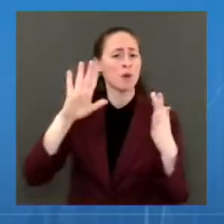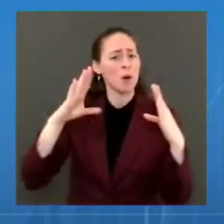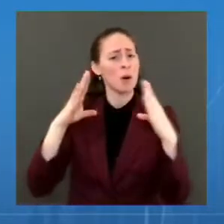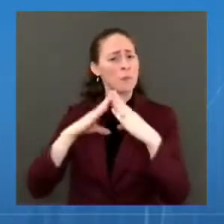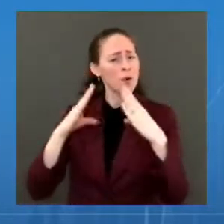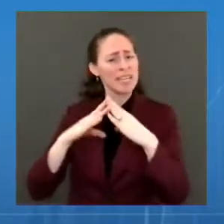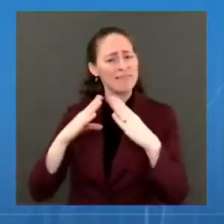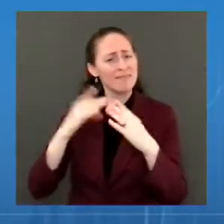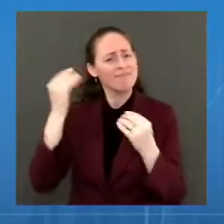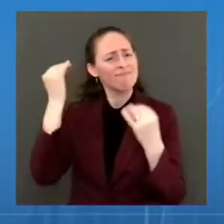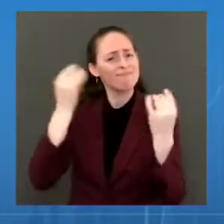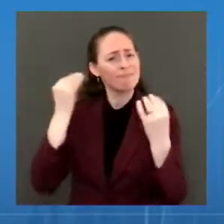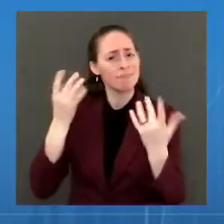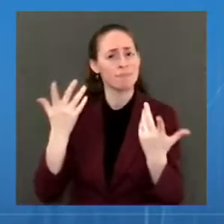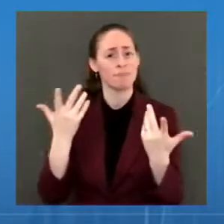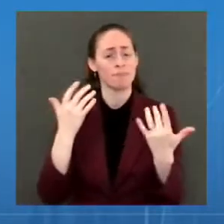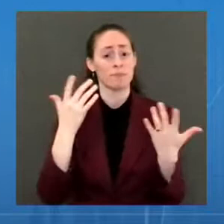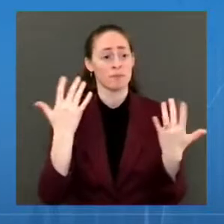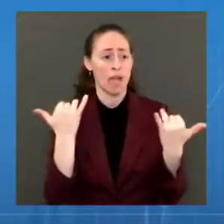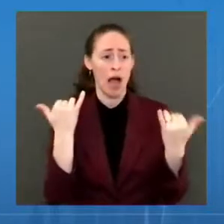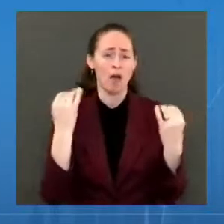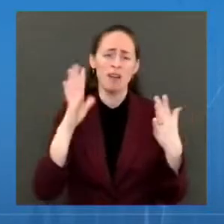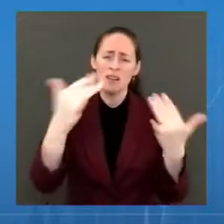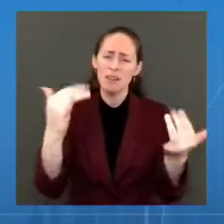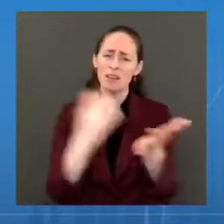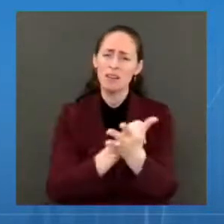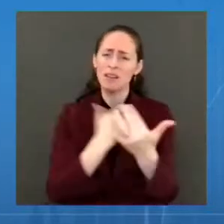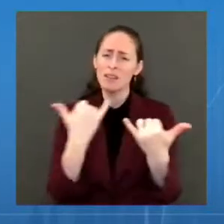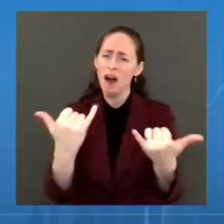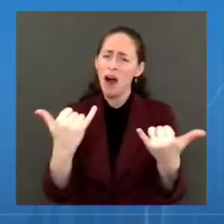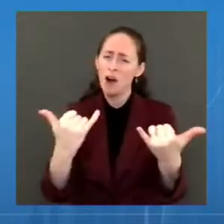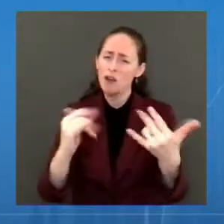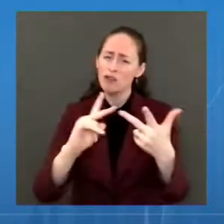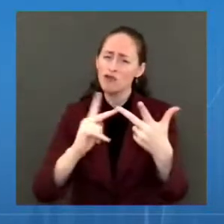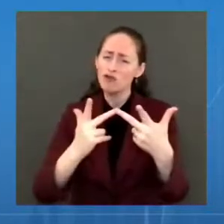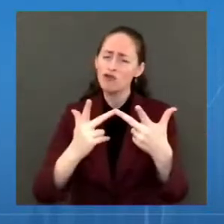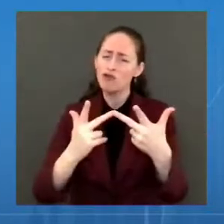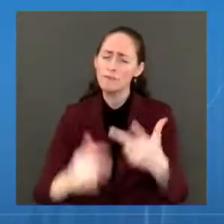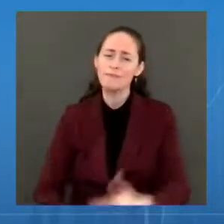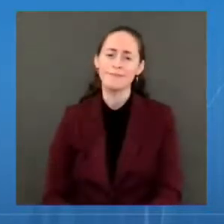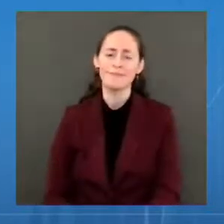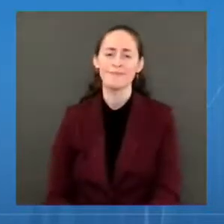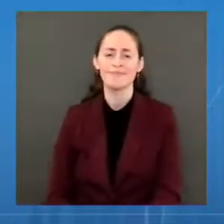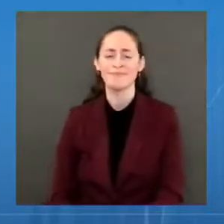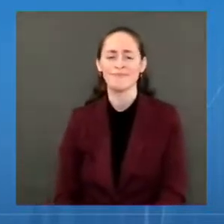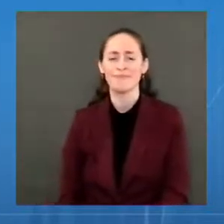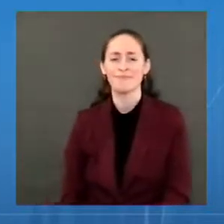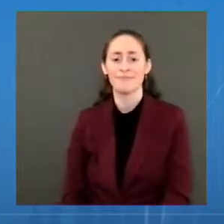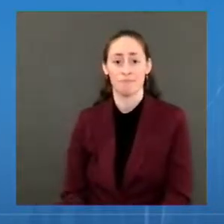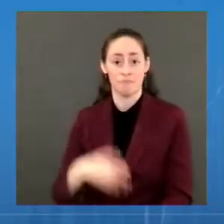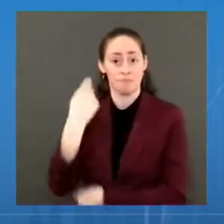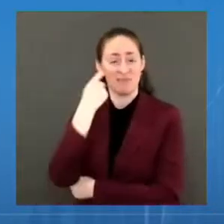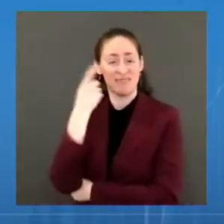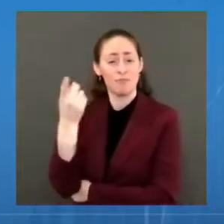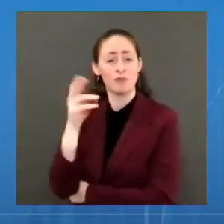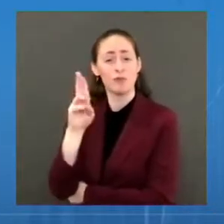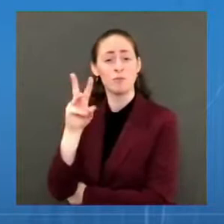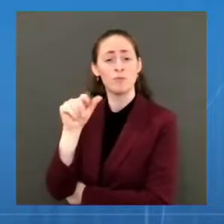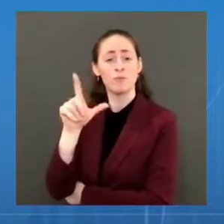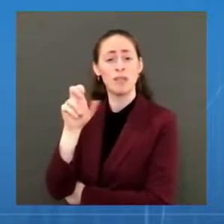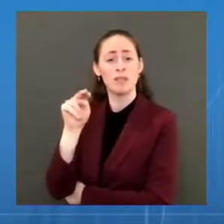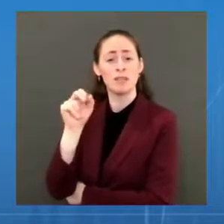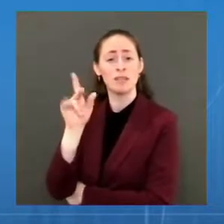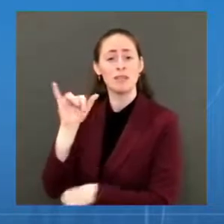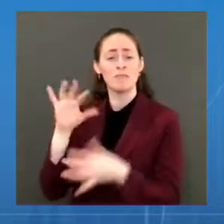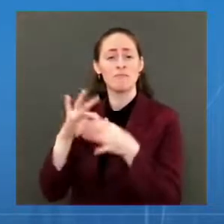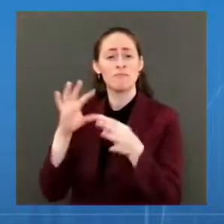if you are already vaccinated. And as Dr. Walensky said, and I'll underscore it, please enjoy the holidays. Back to